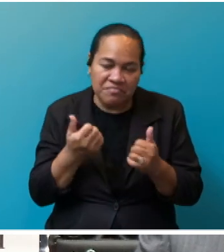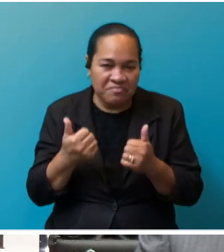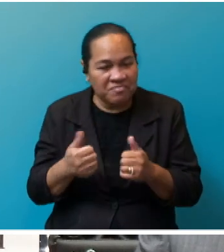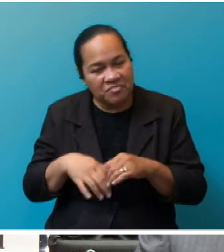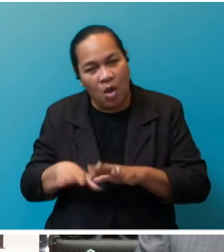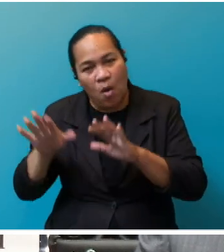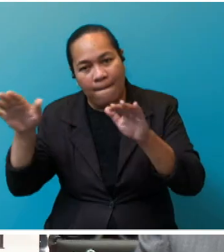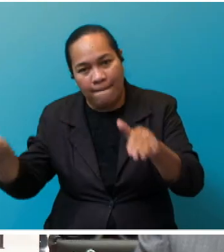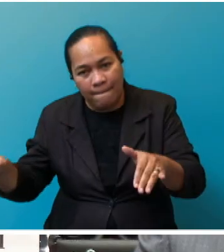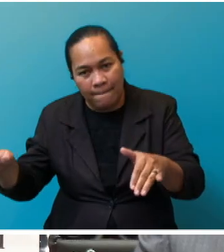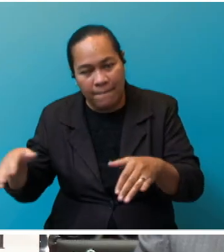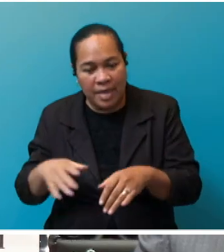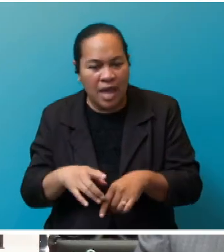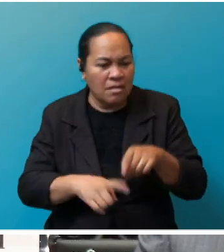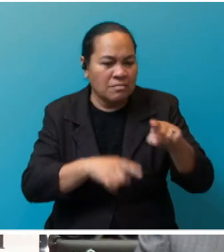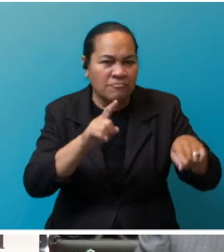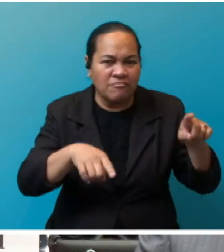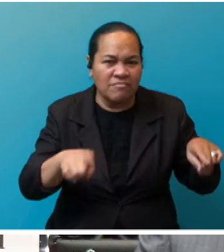medical facilities around Nirarau.